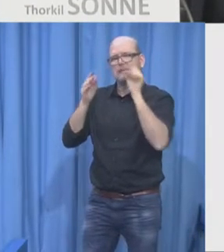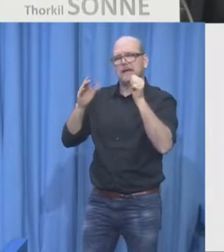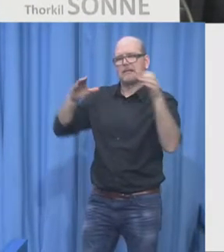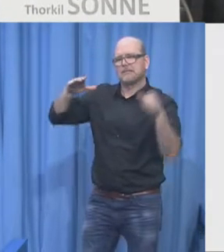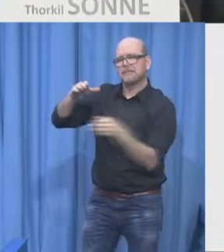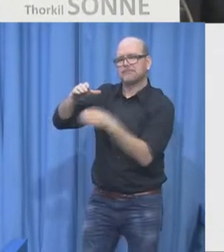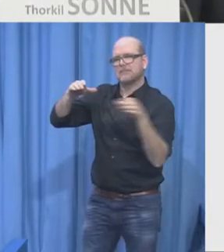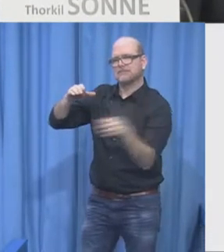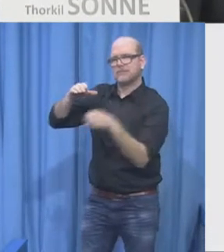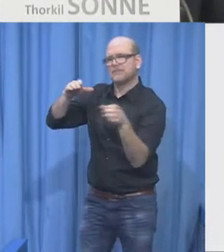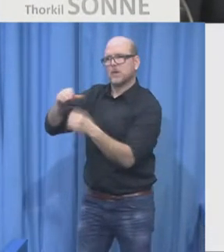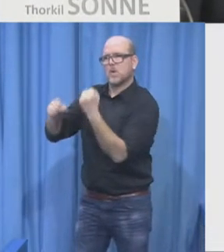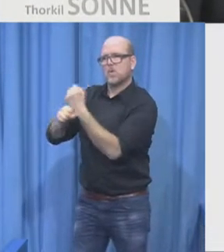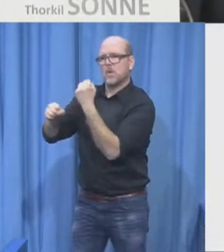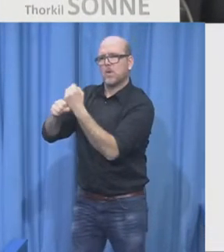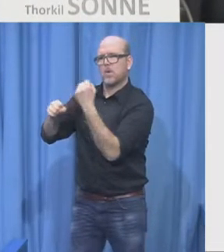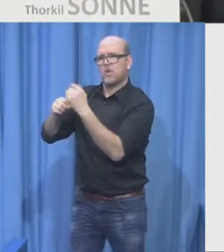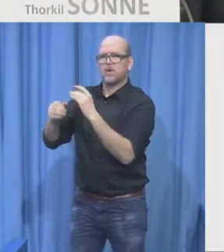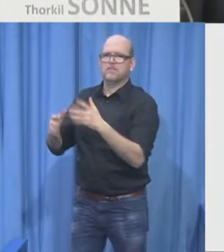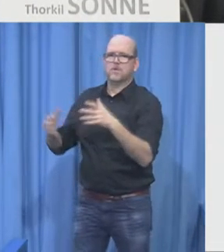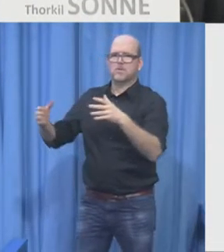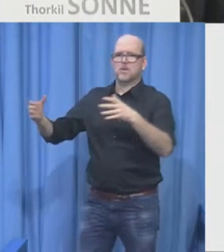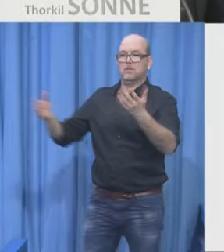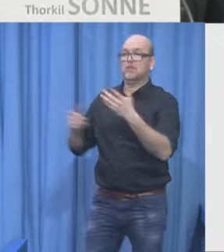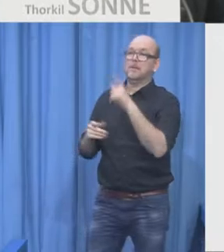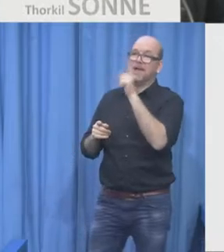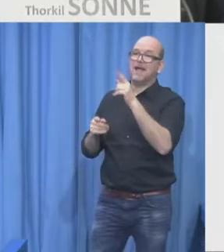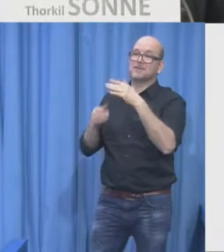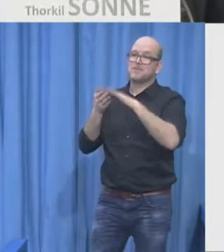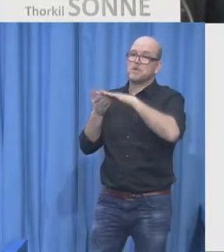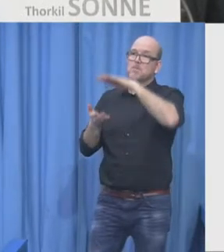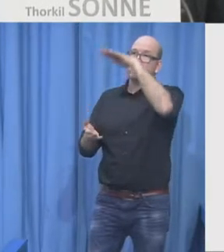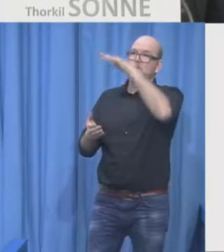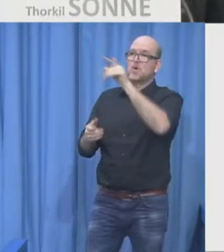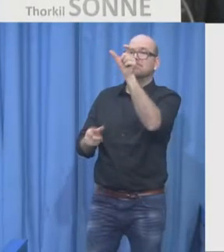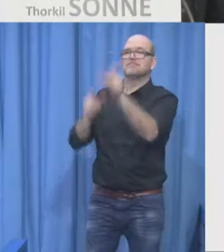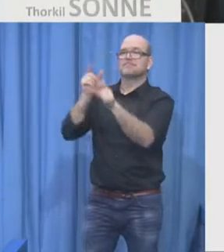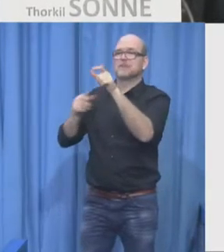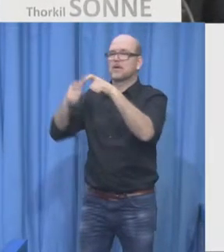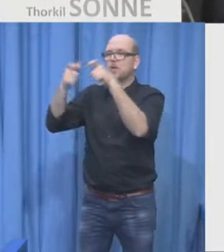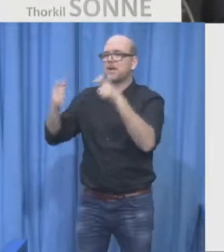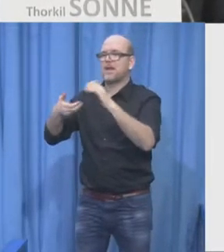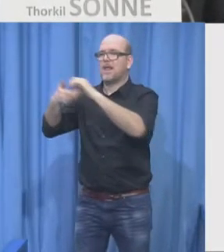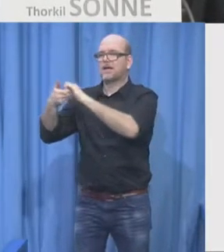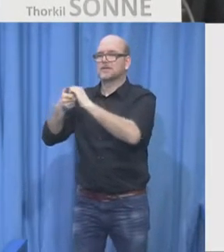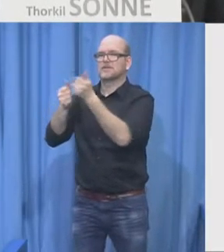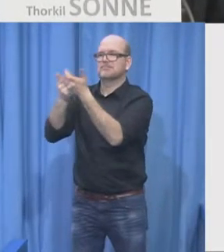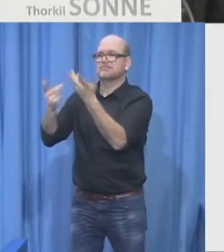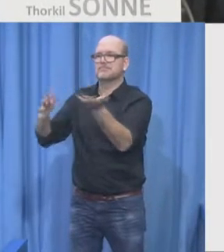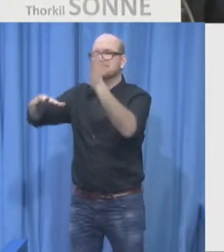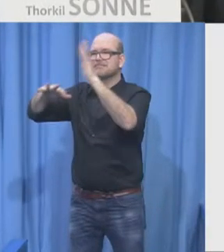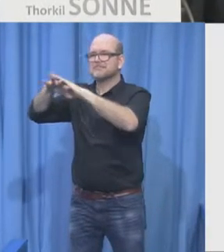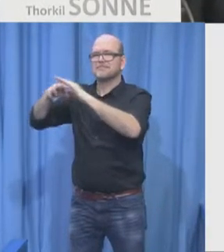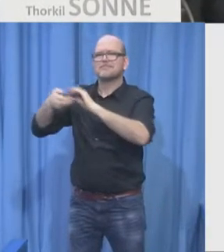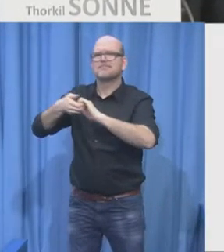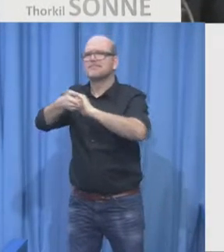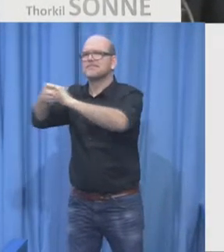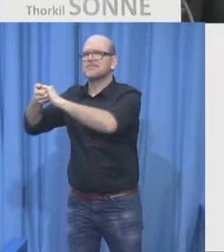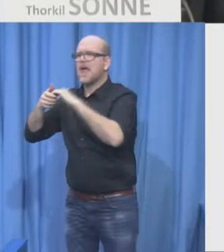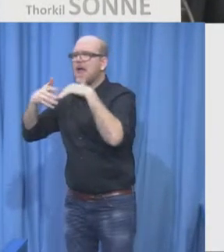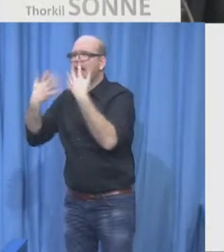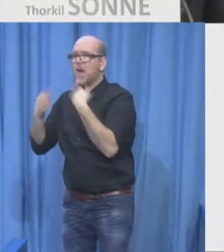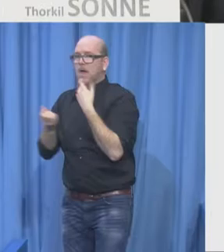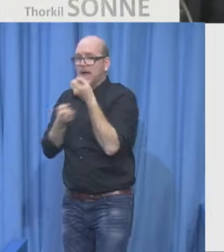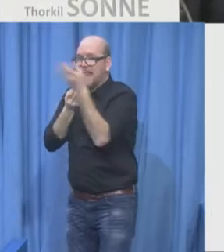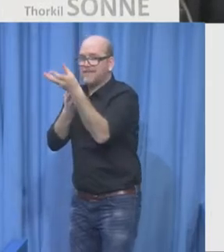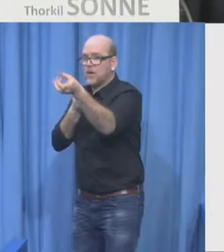and partners, bring employment knowledge into the education system so we can remove the divide that is